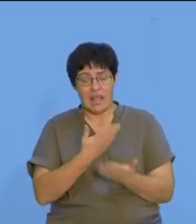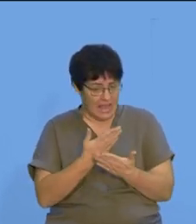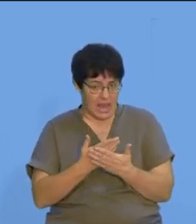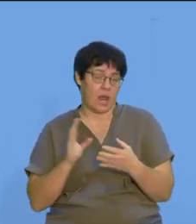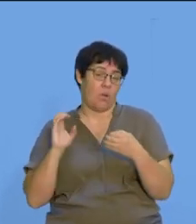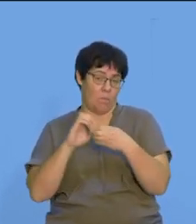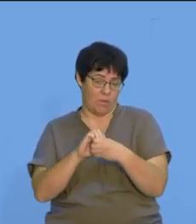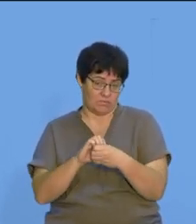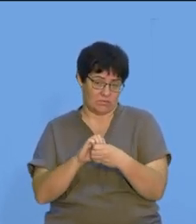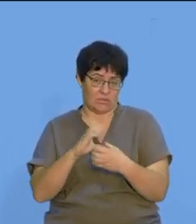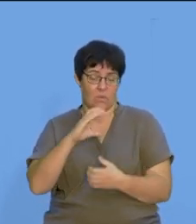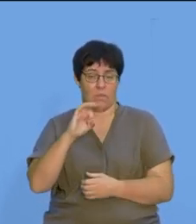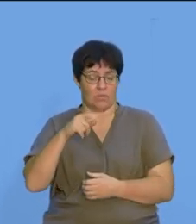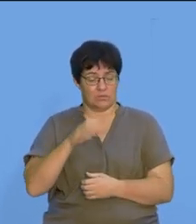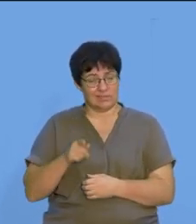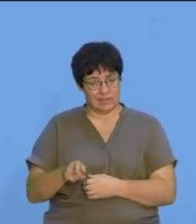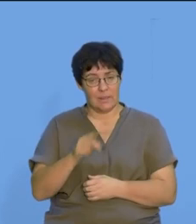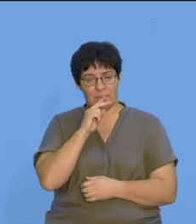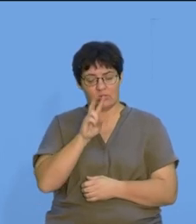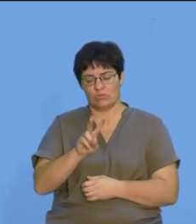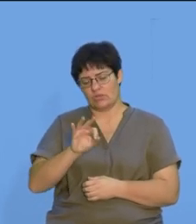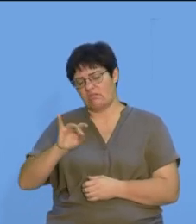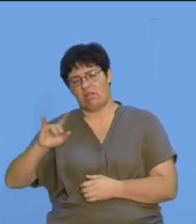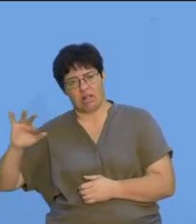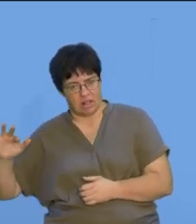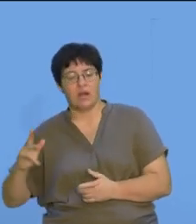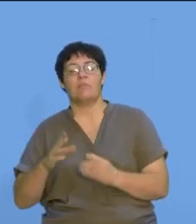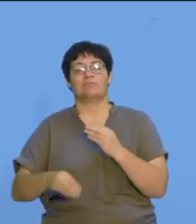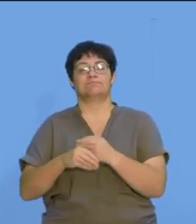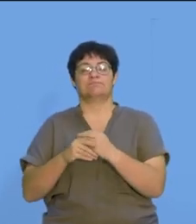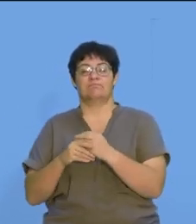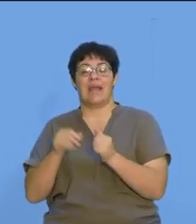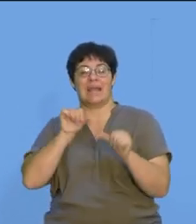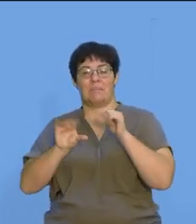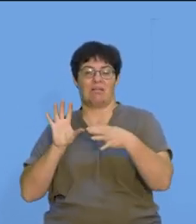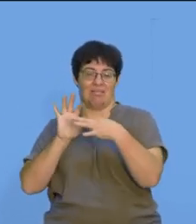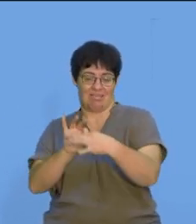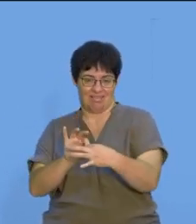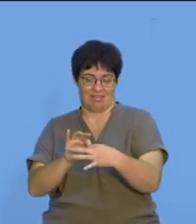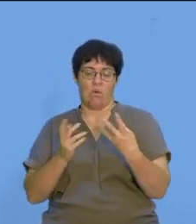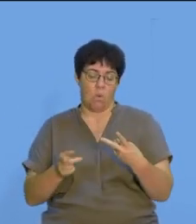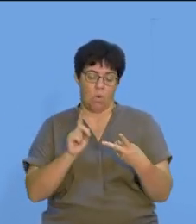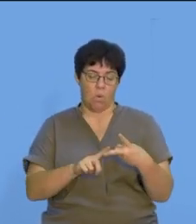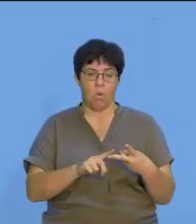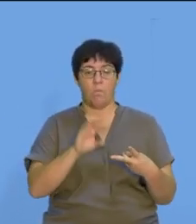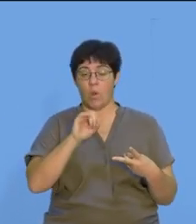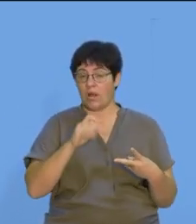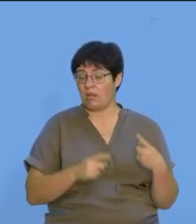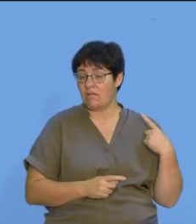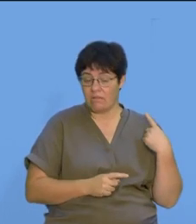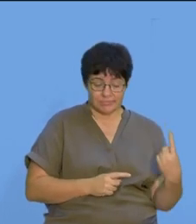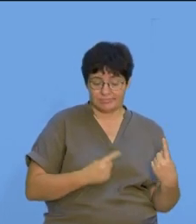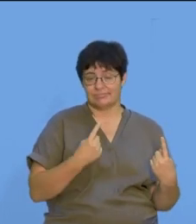be a compound which consists of, two or more elements that are chemically bonded. It could be a molecule of an element